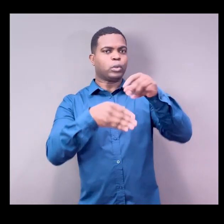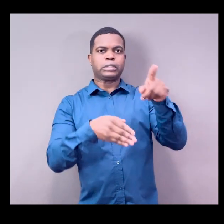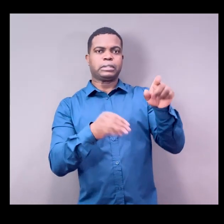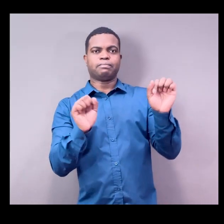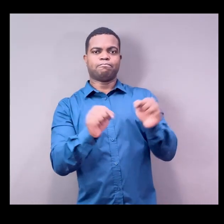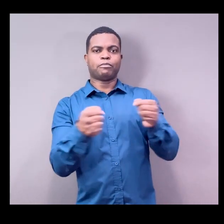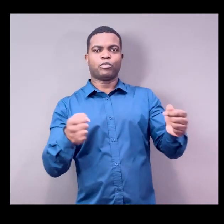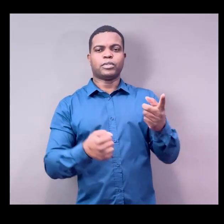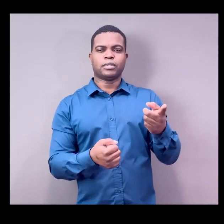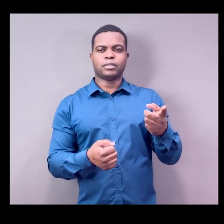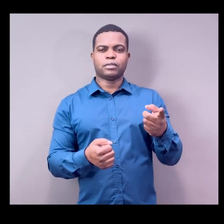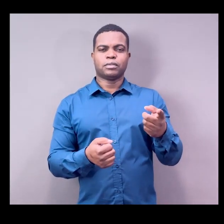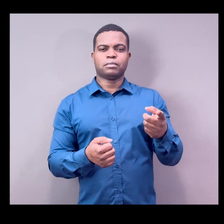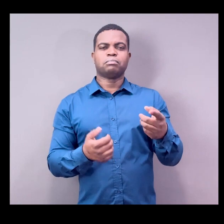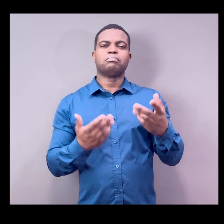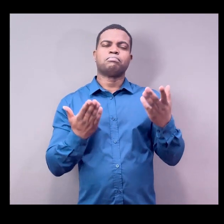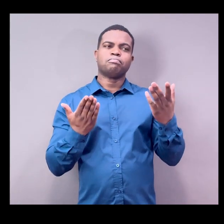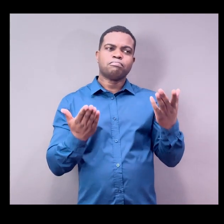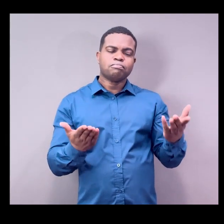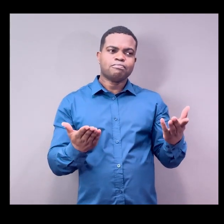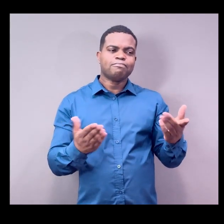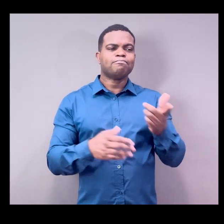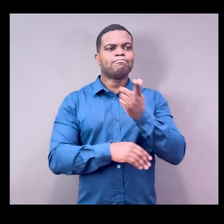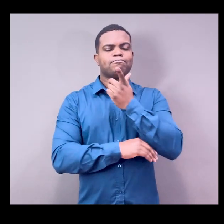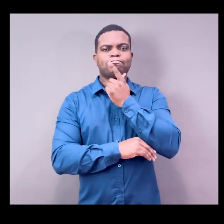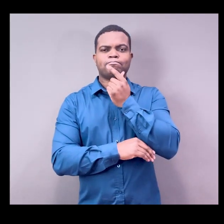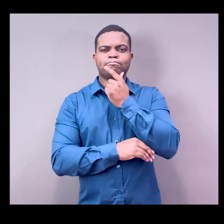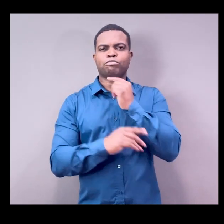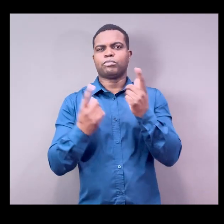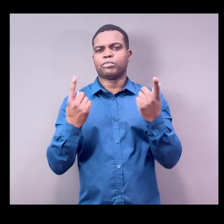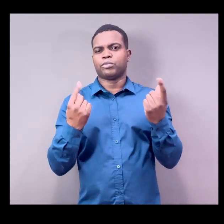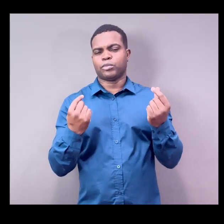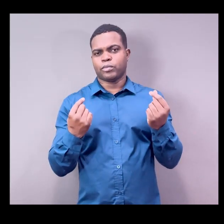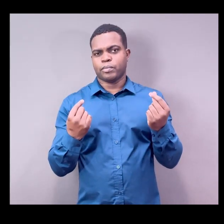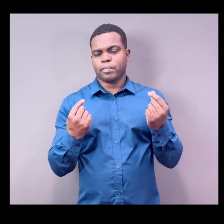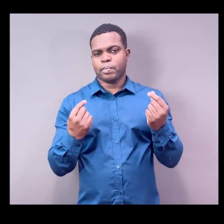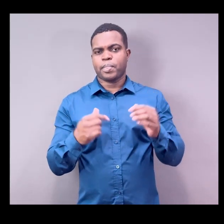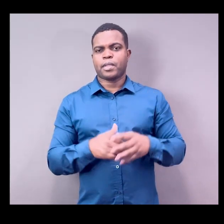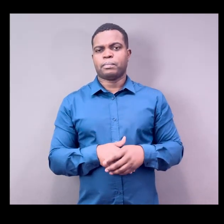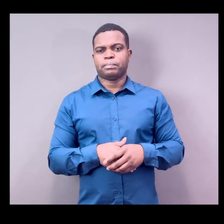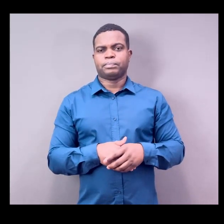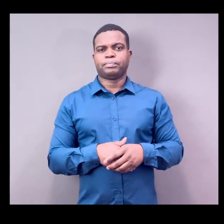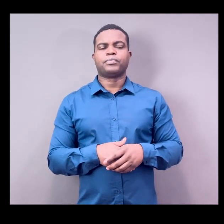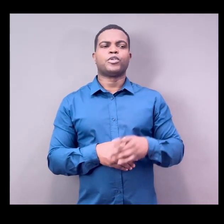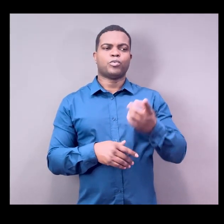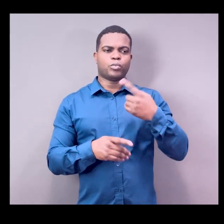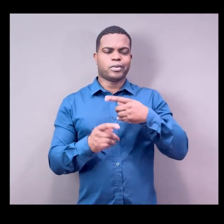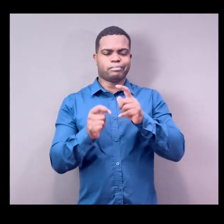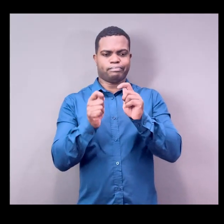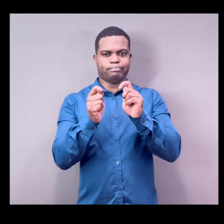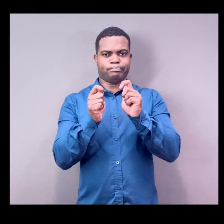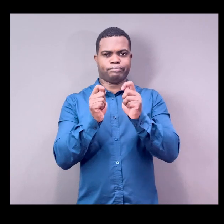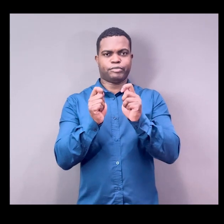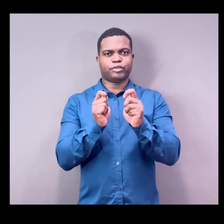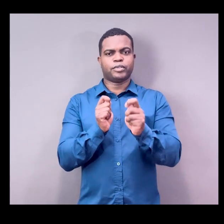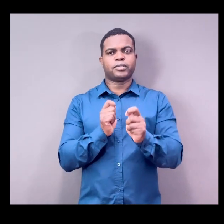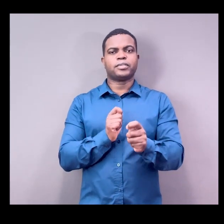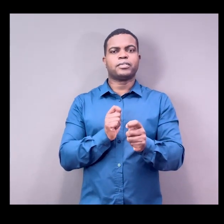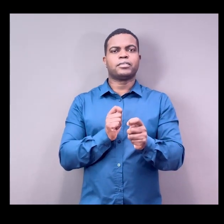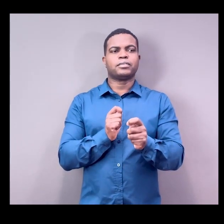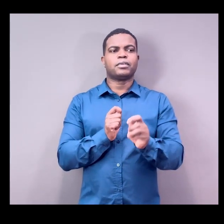vote during the EP during the European Parliament election that is coming up, we